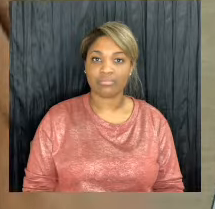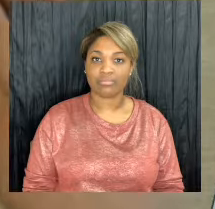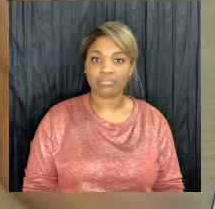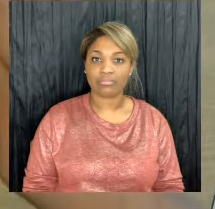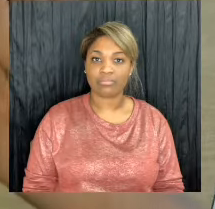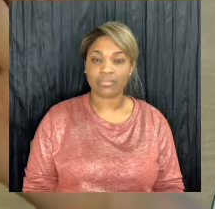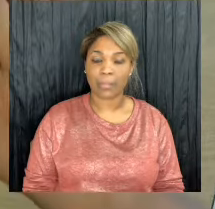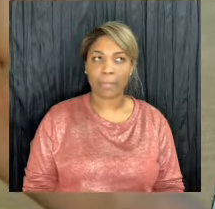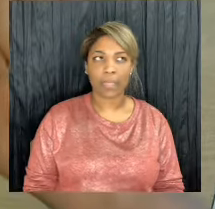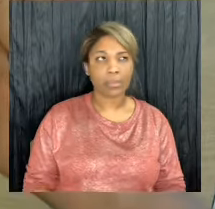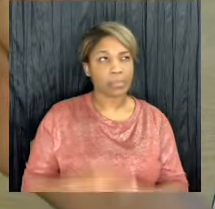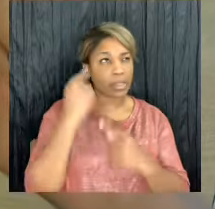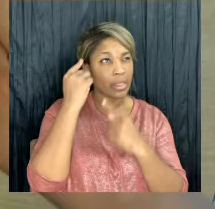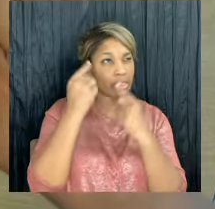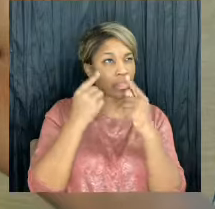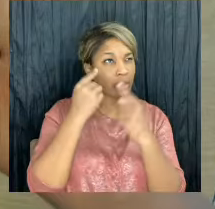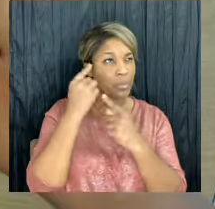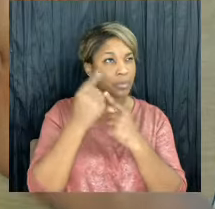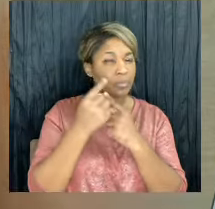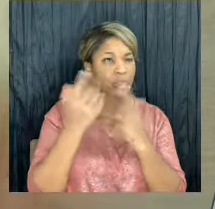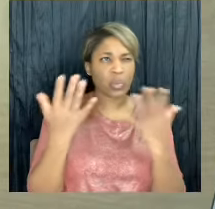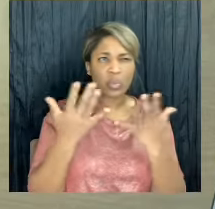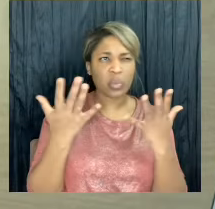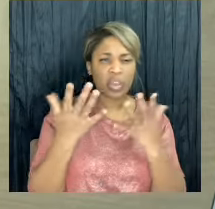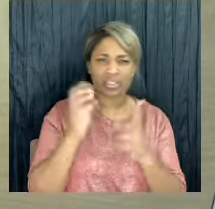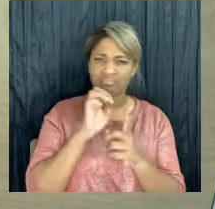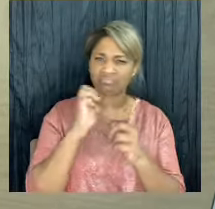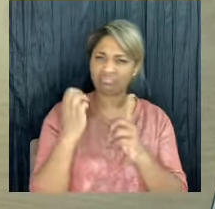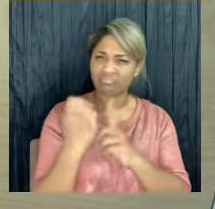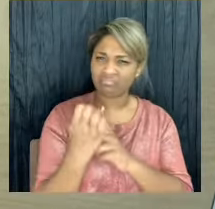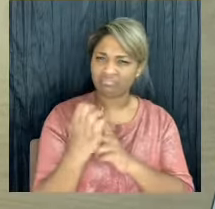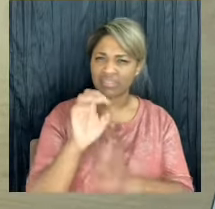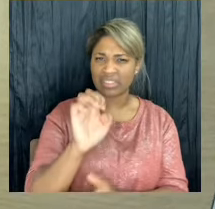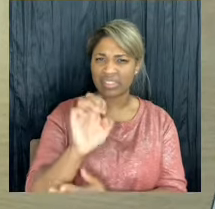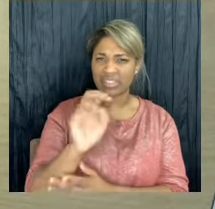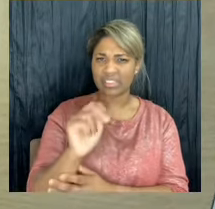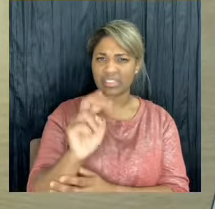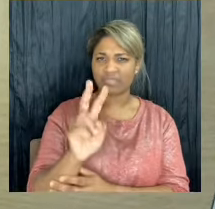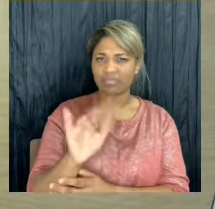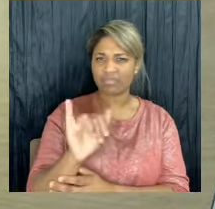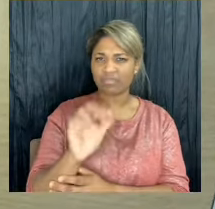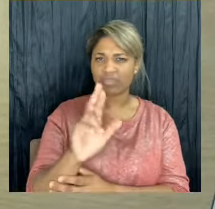We're going to think about what an environment is.